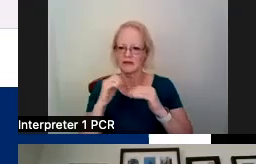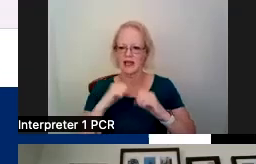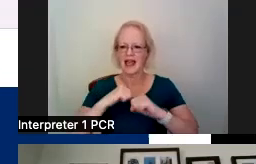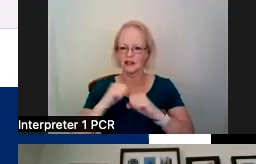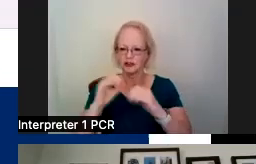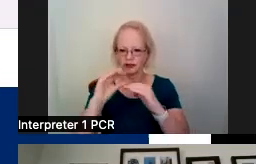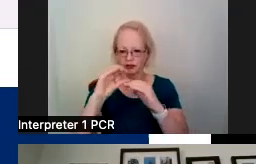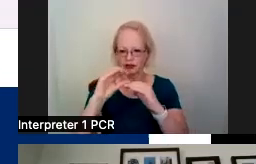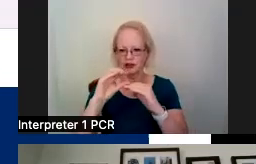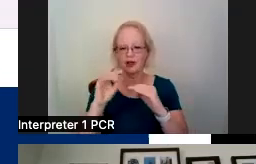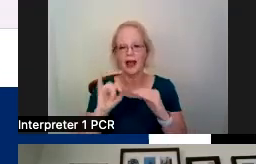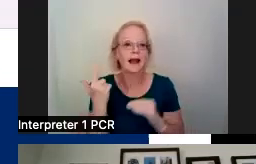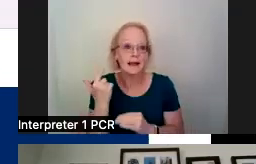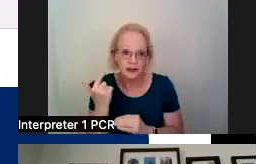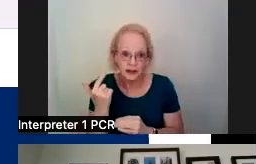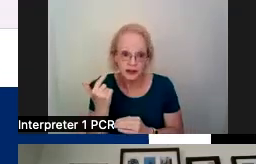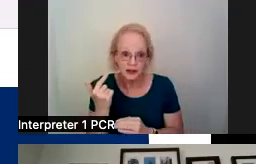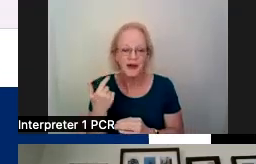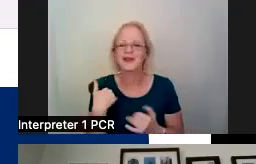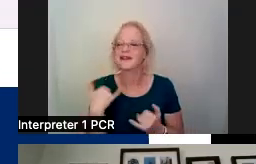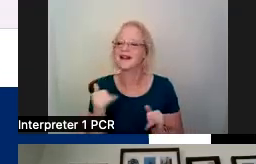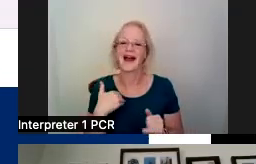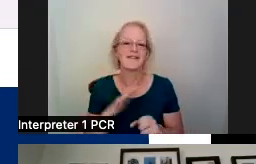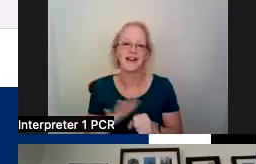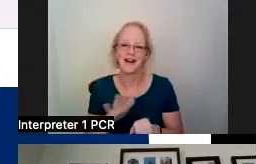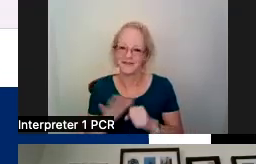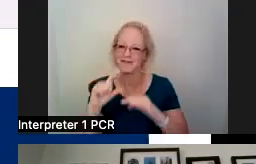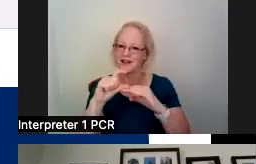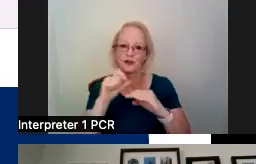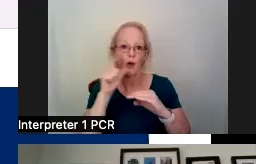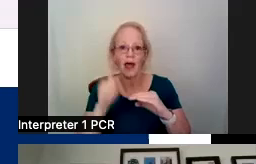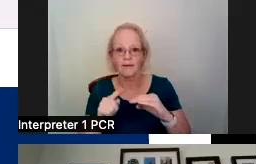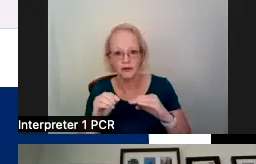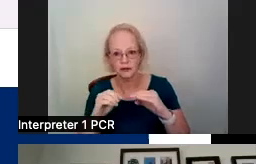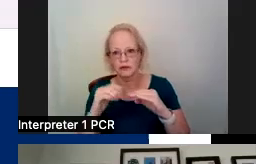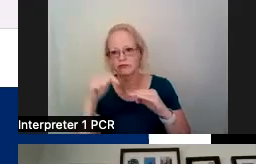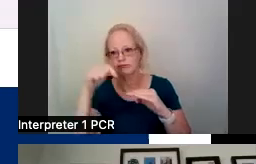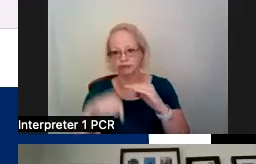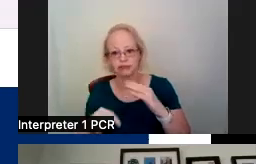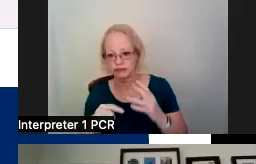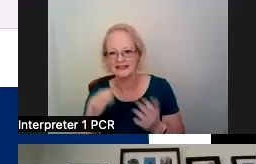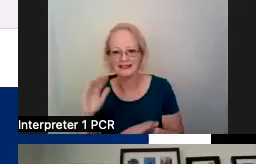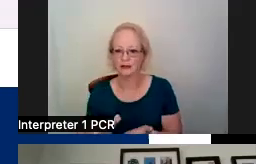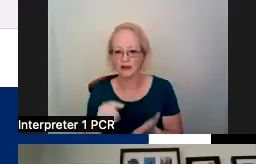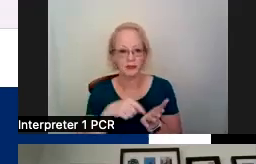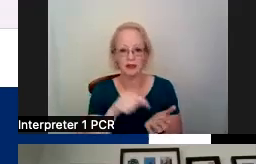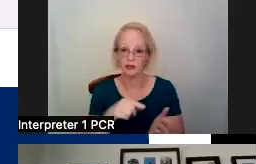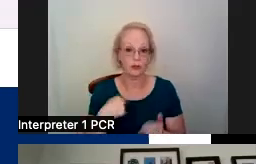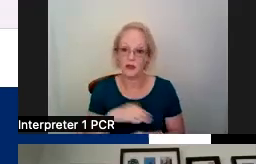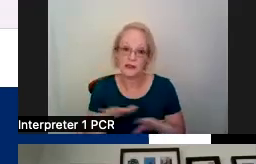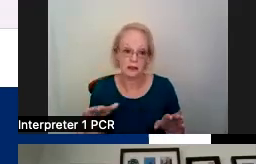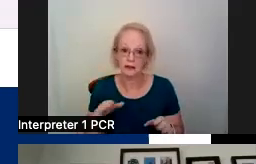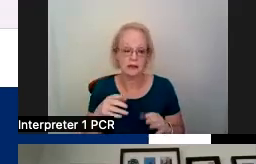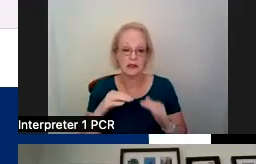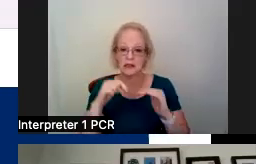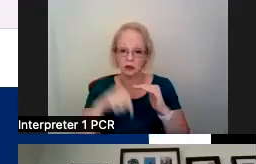year, we have enough so that we don't actually have to decrease the pensions and pay. And we didn't have to decrease the pensions and